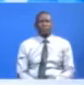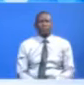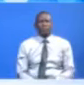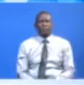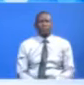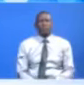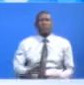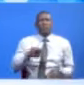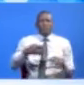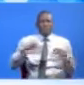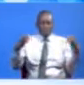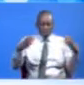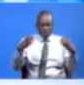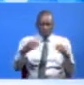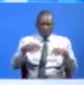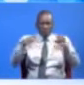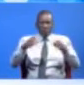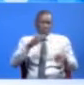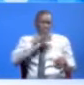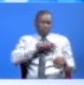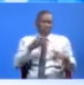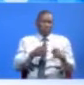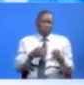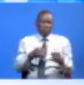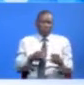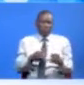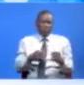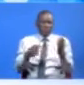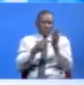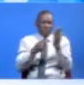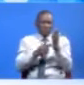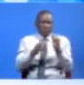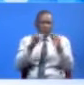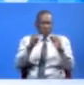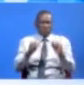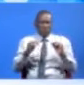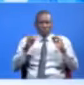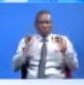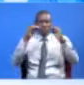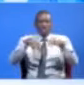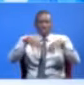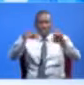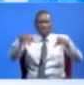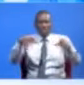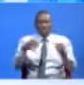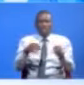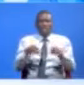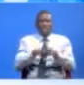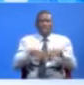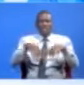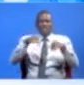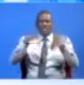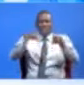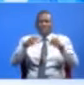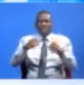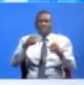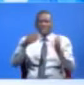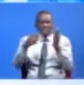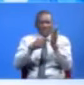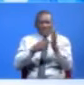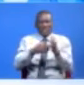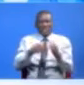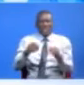Kenyan farmers are set to benefit from the latest technological advancements in agriculture as Agritect Africa Summit